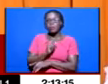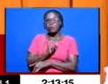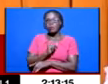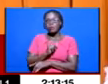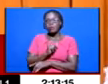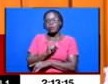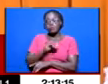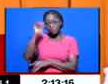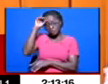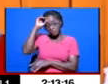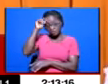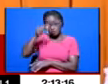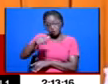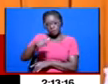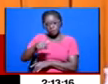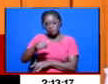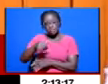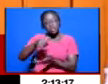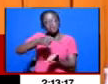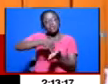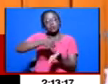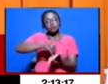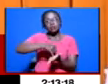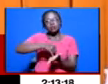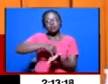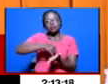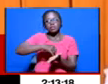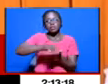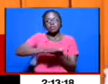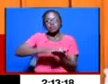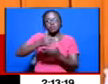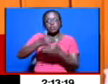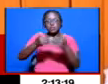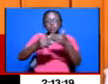opinion that contains the basic structure